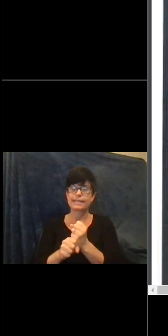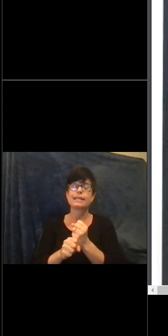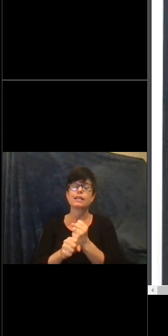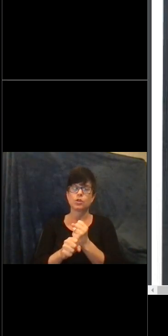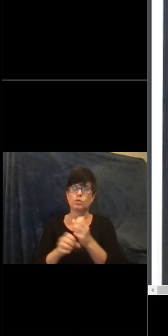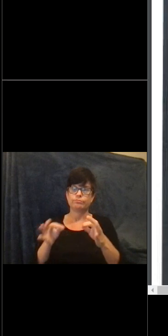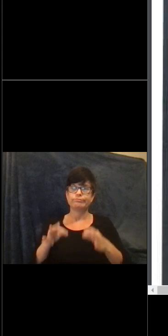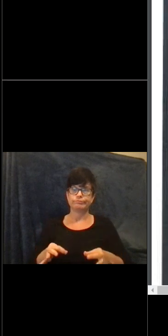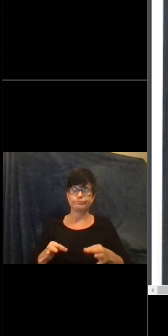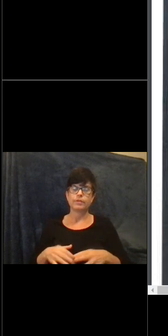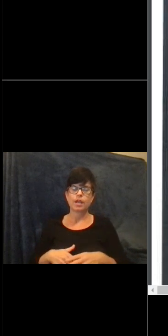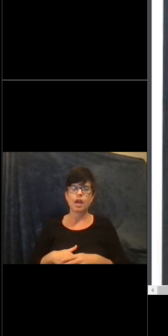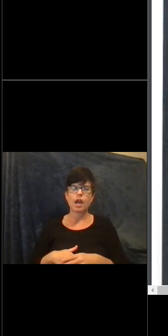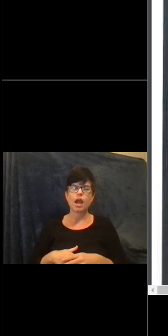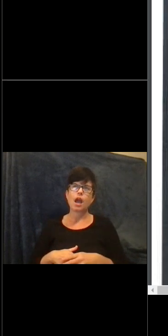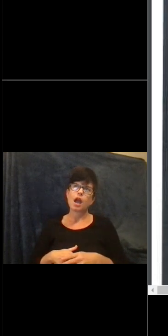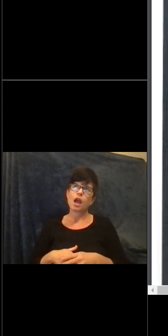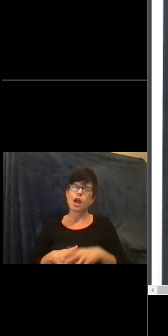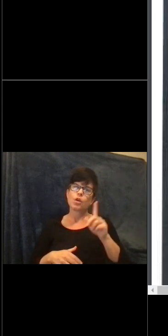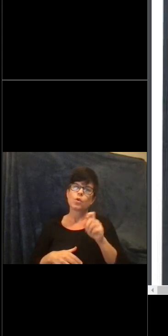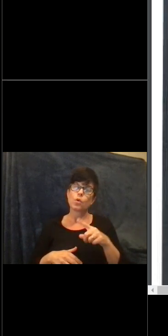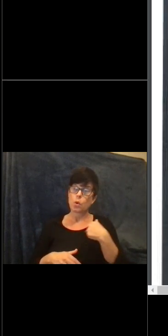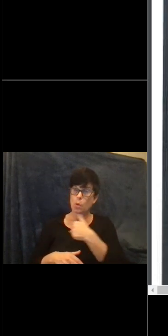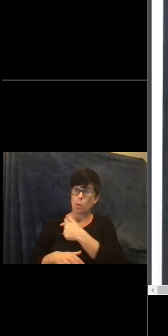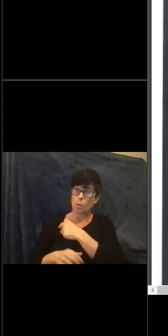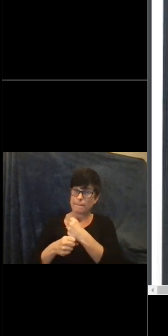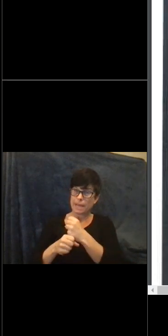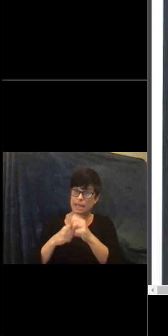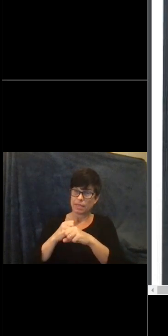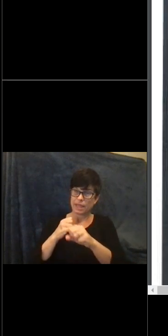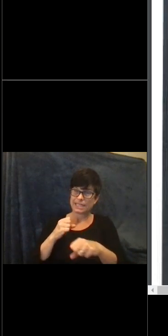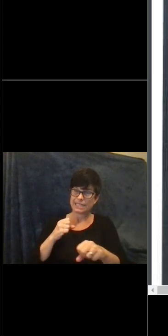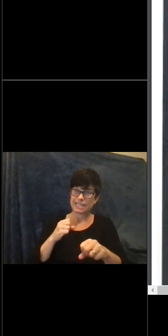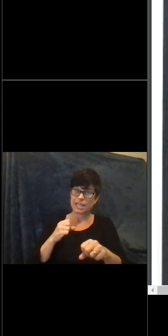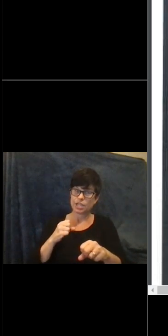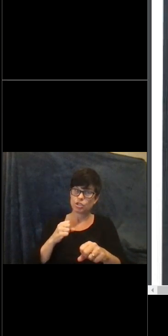The question is, are we making that extension